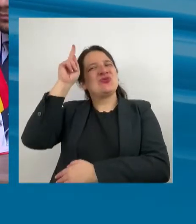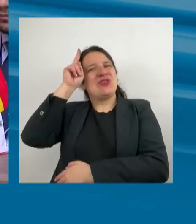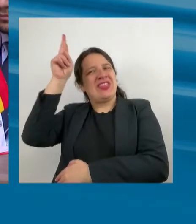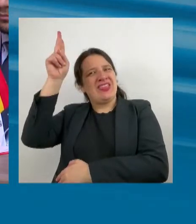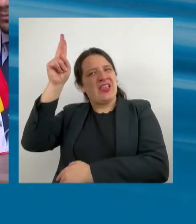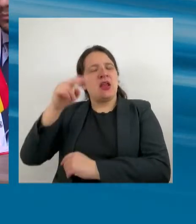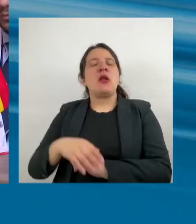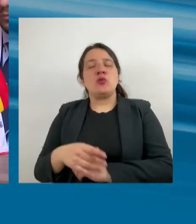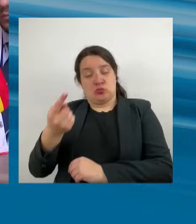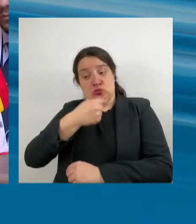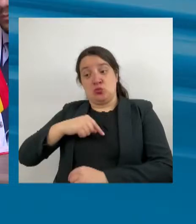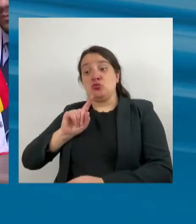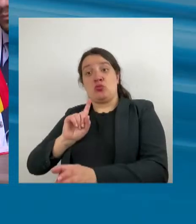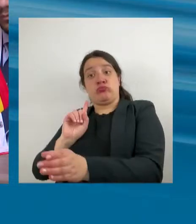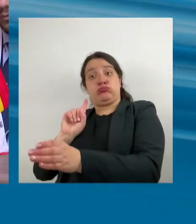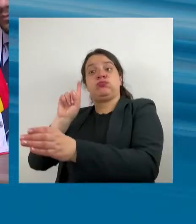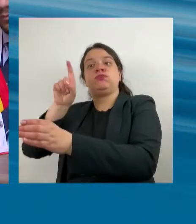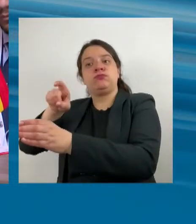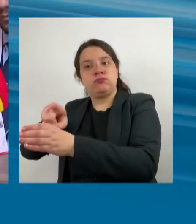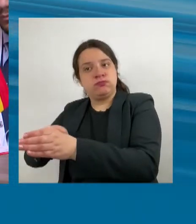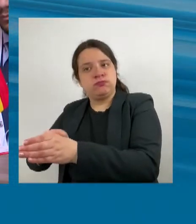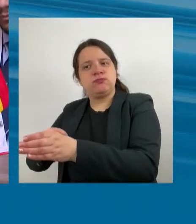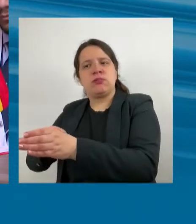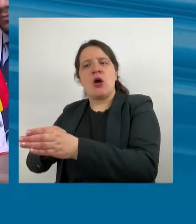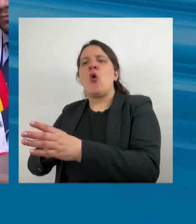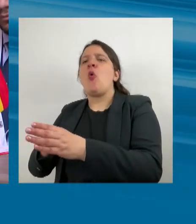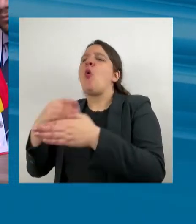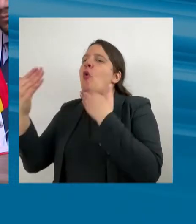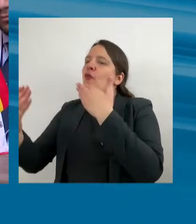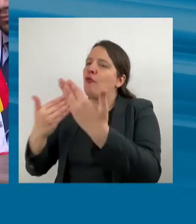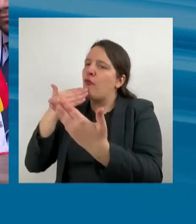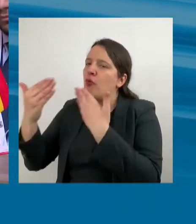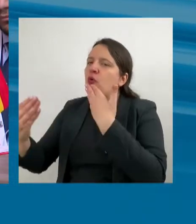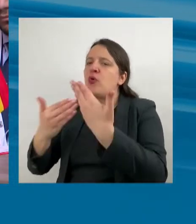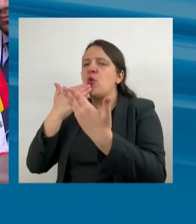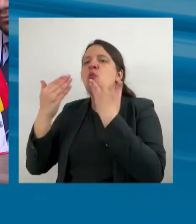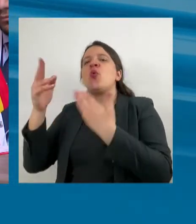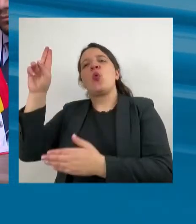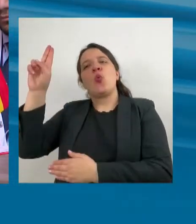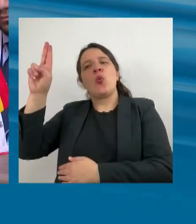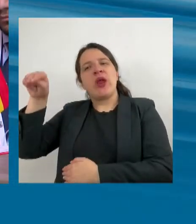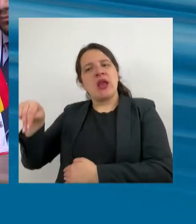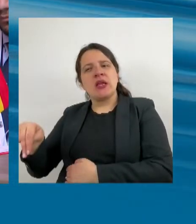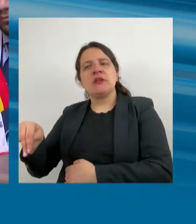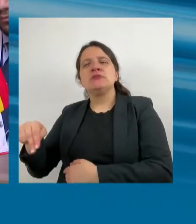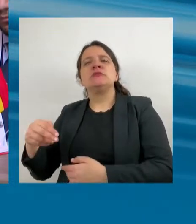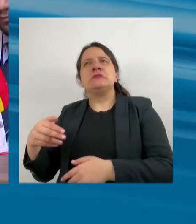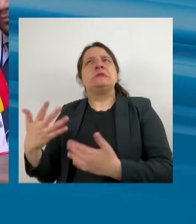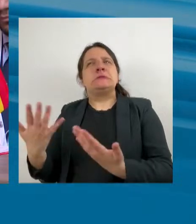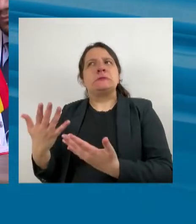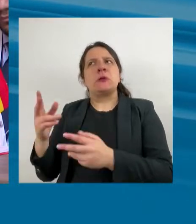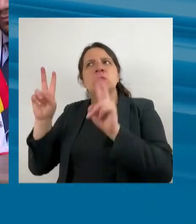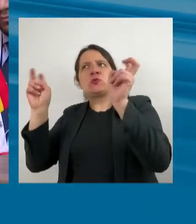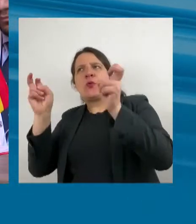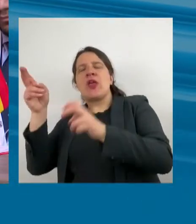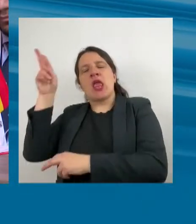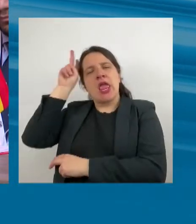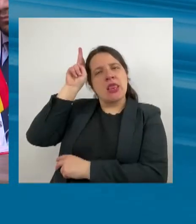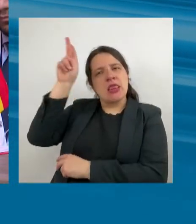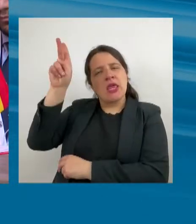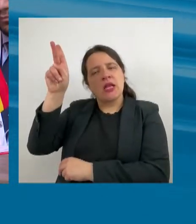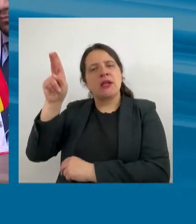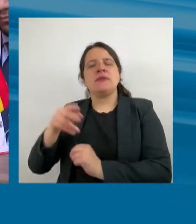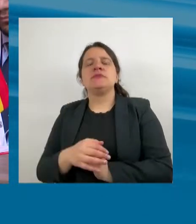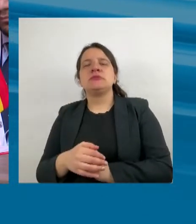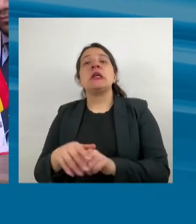UN Permanent Forum on Indigenous Issues, and launched the State Department's Indigenous Youth Leadership Coalition,